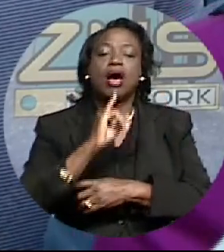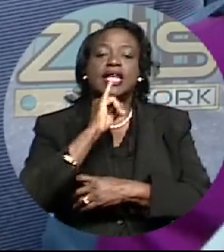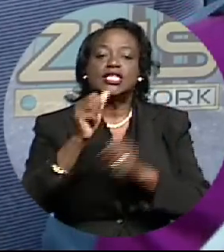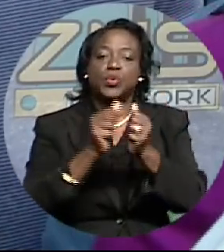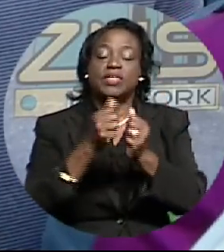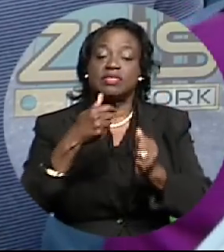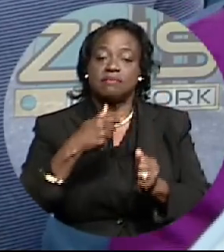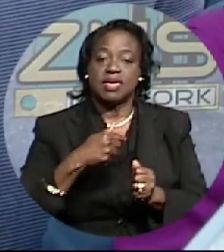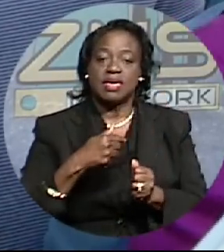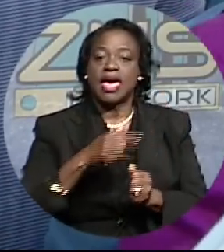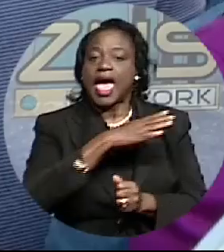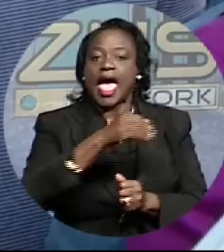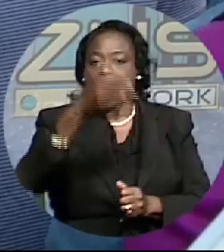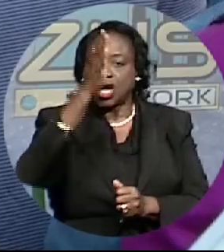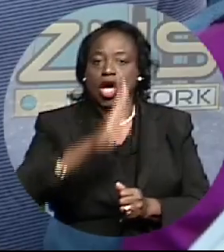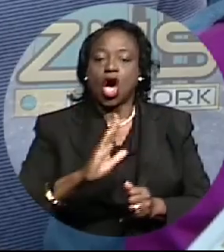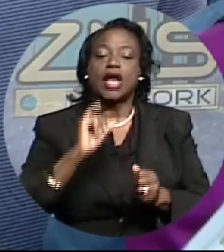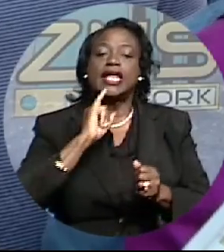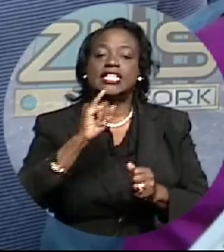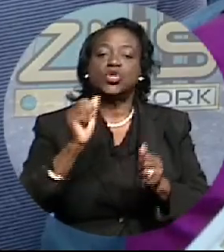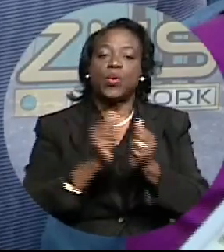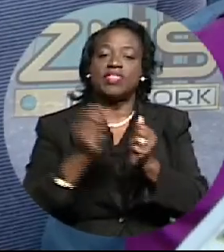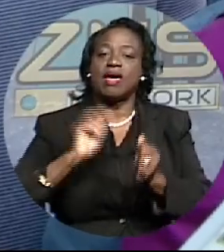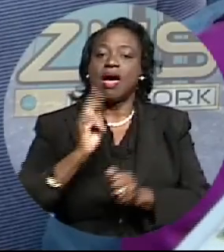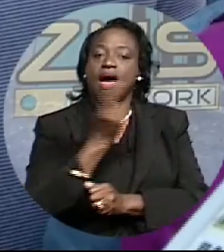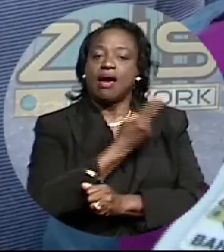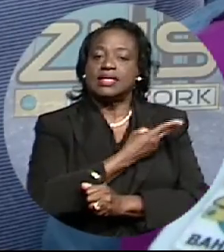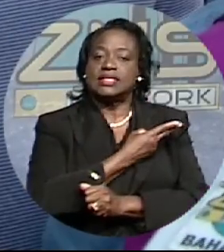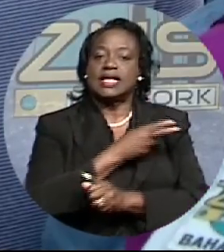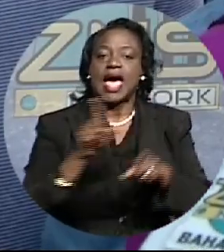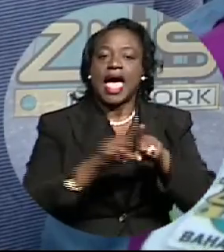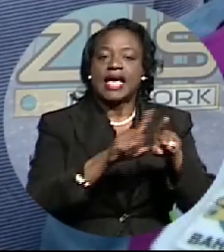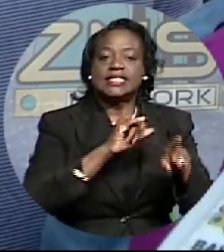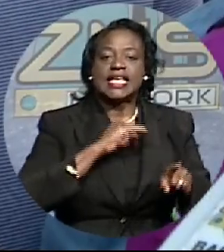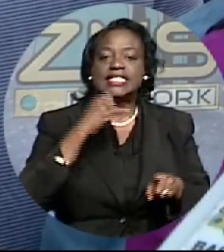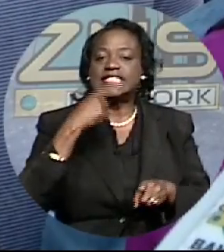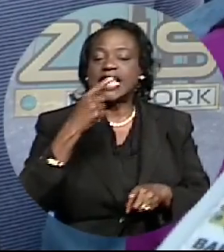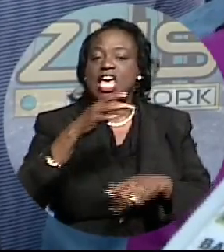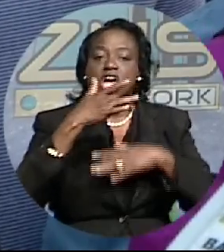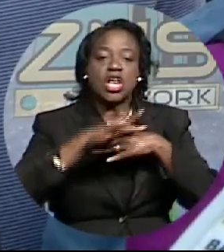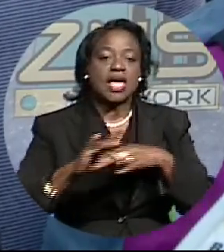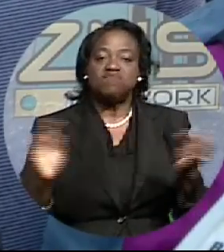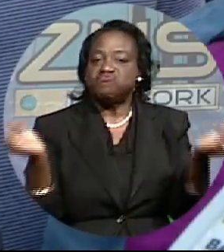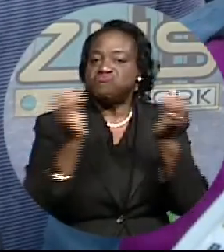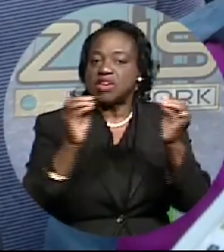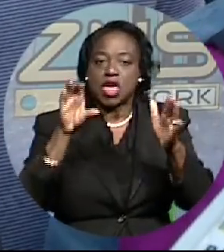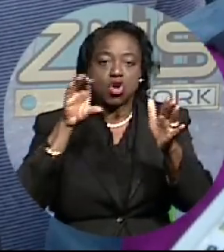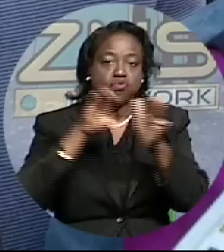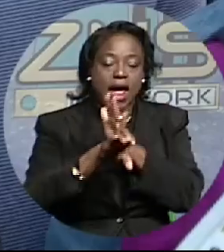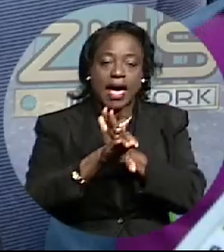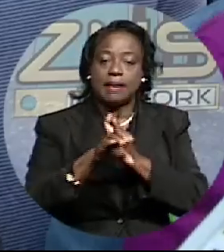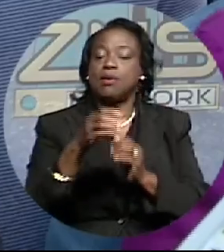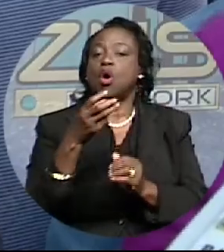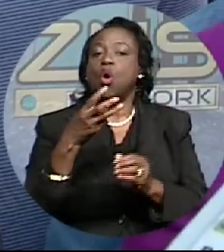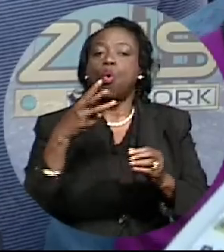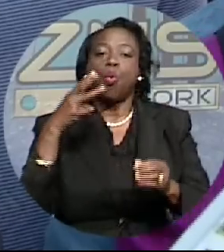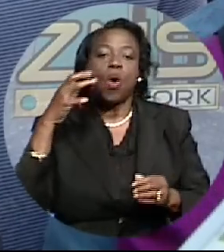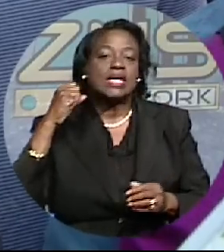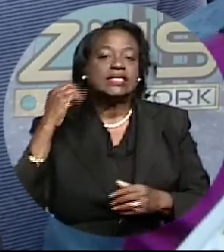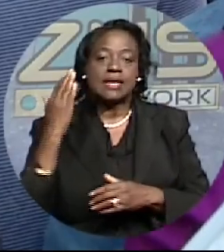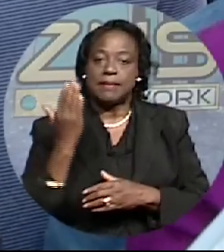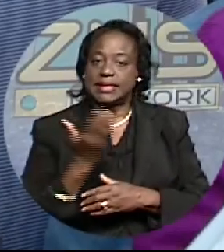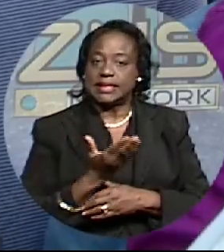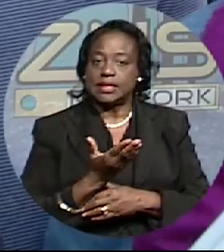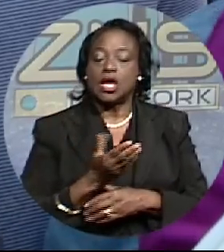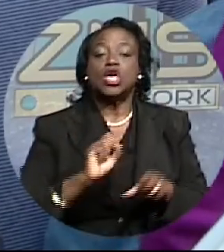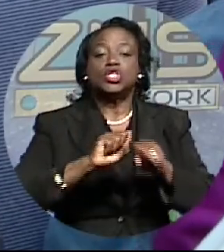me. Definitely. And God is with us. And as I said earlier, no crime was committed. So I want to